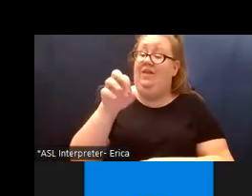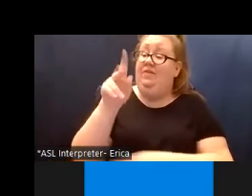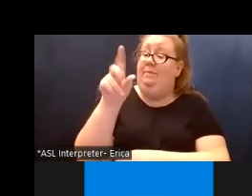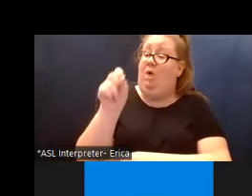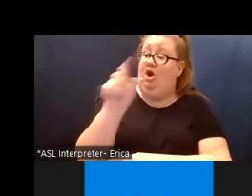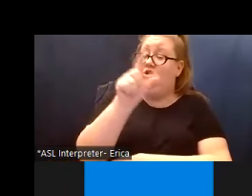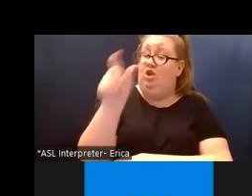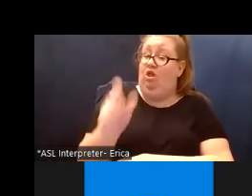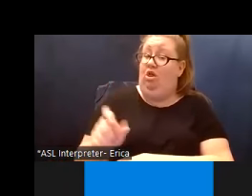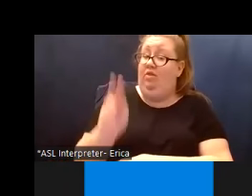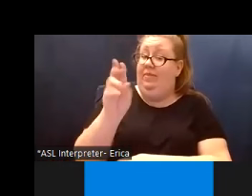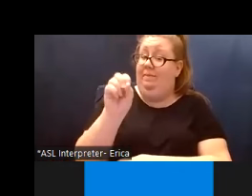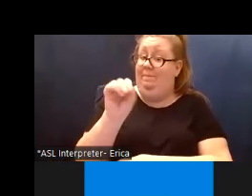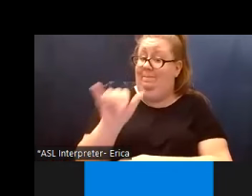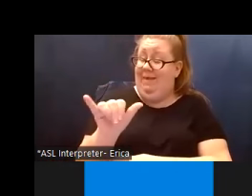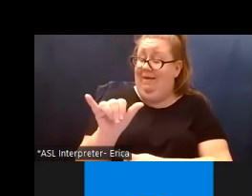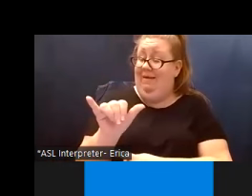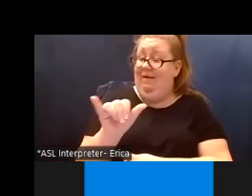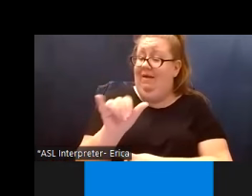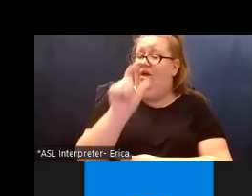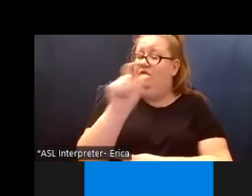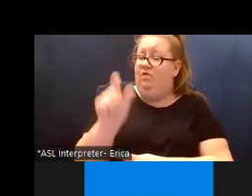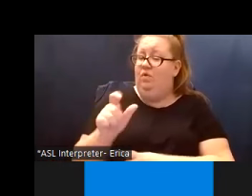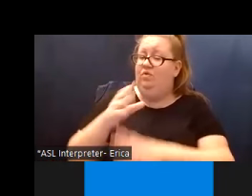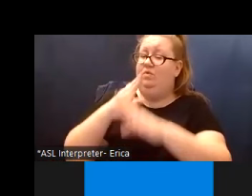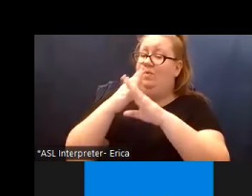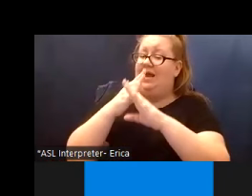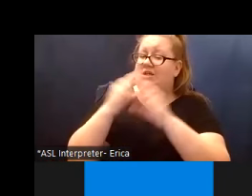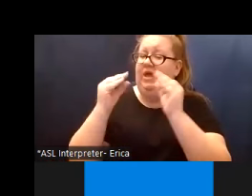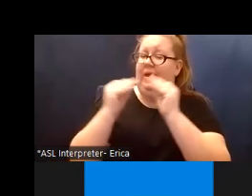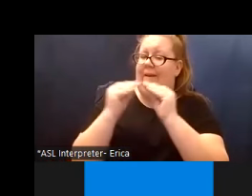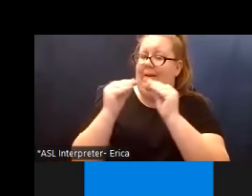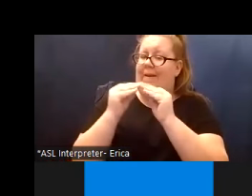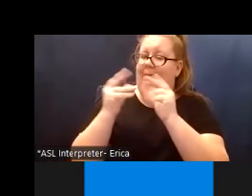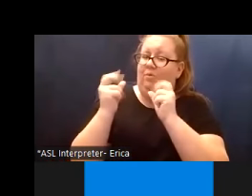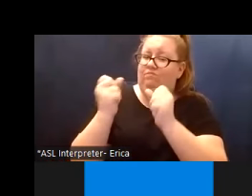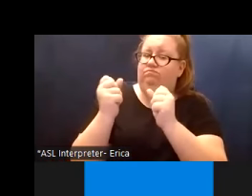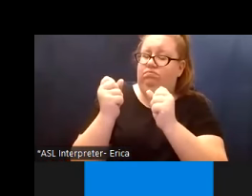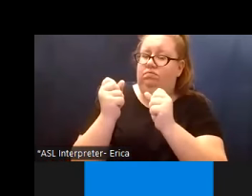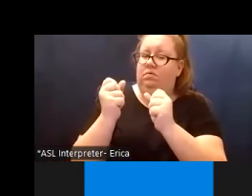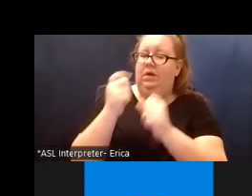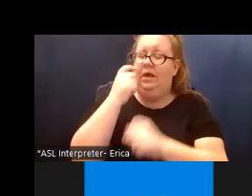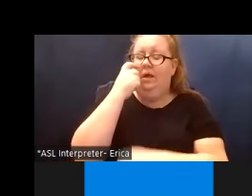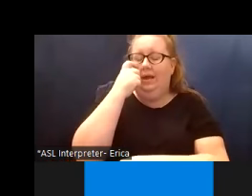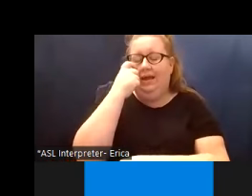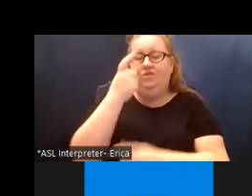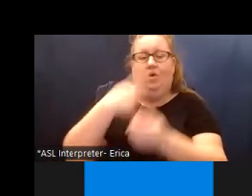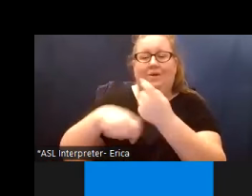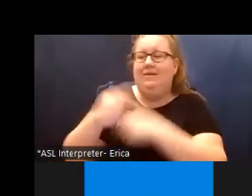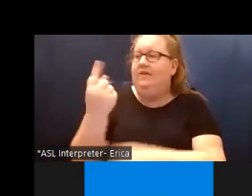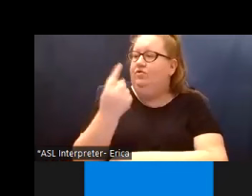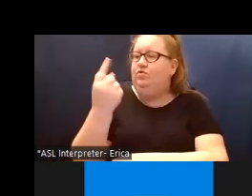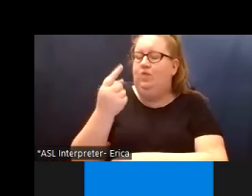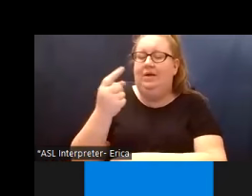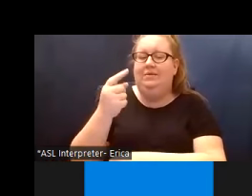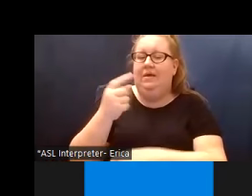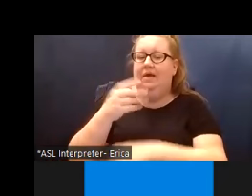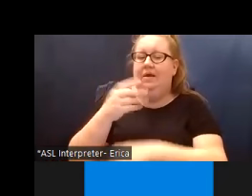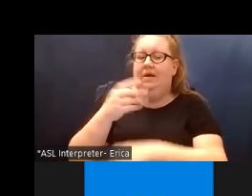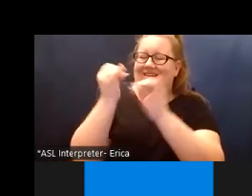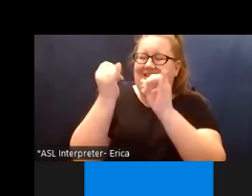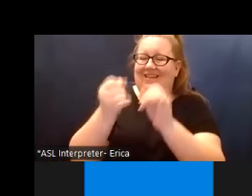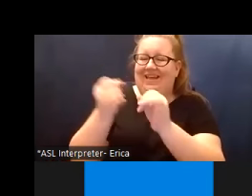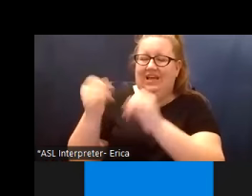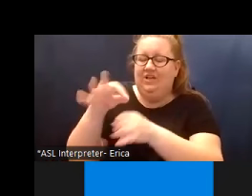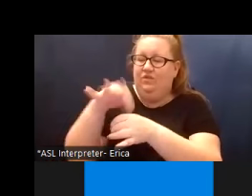the coastal protections are made more robust. Instead of just protecting the individual fields and